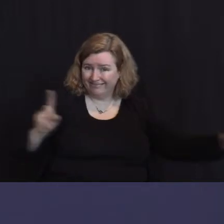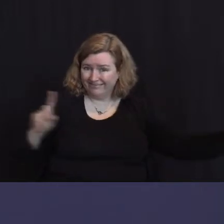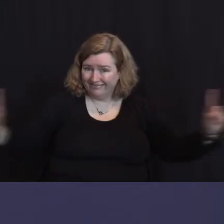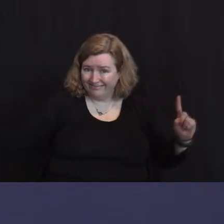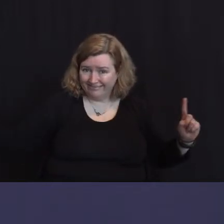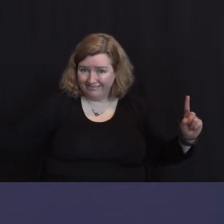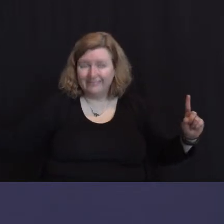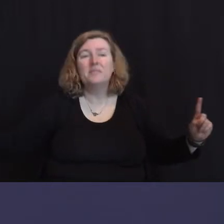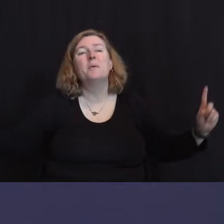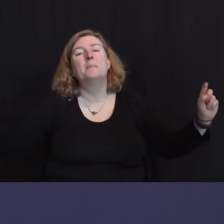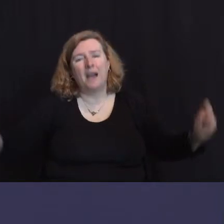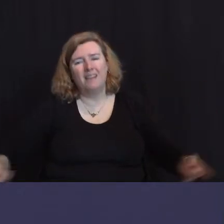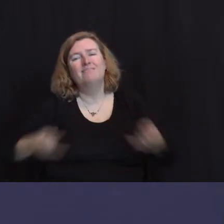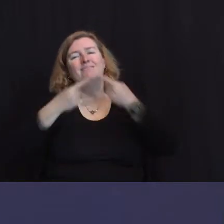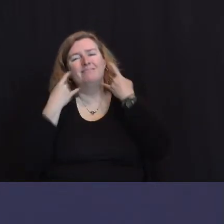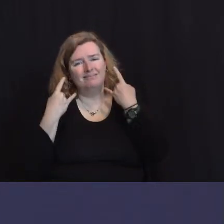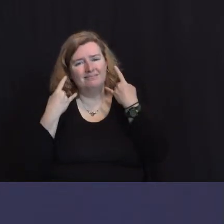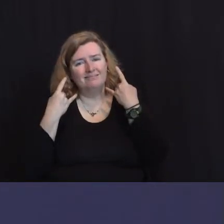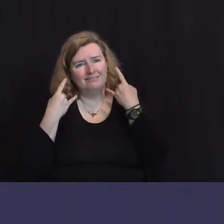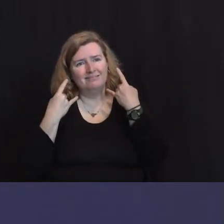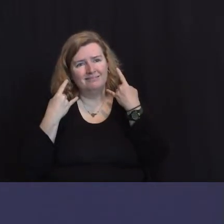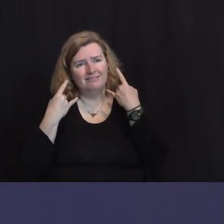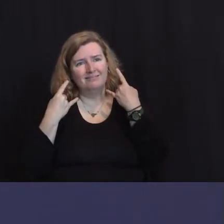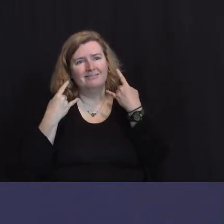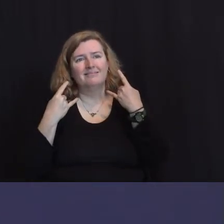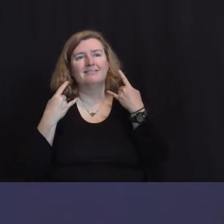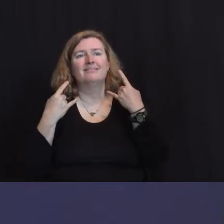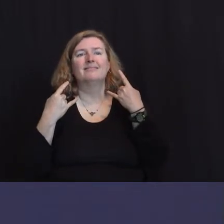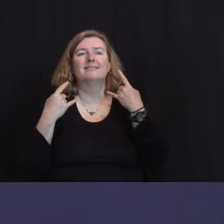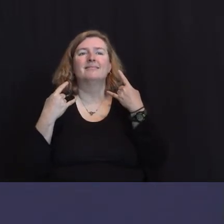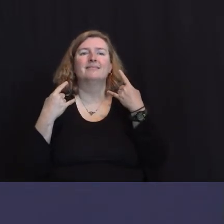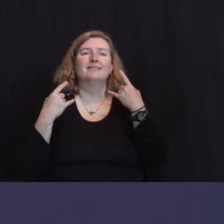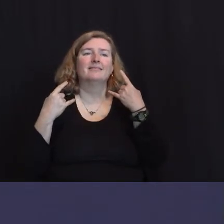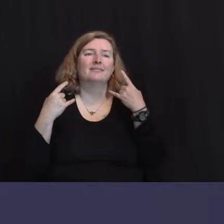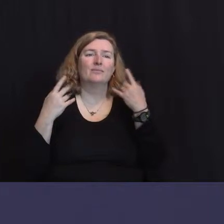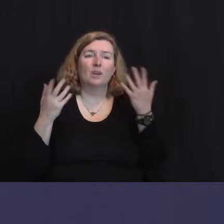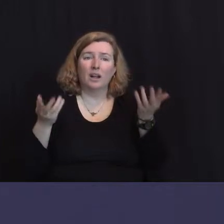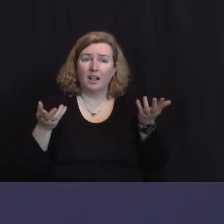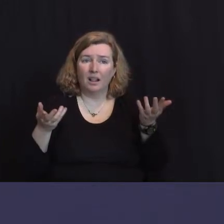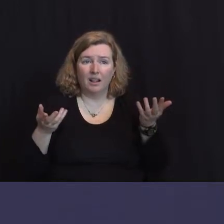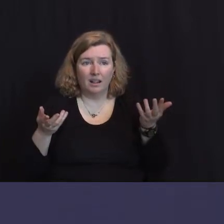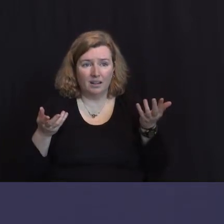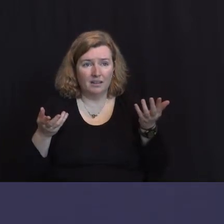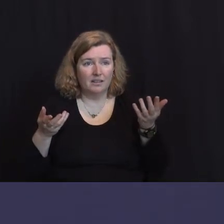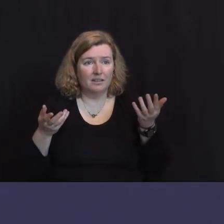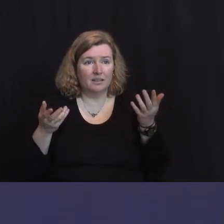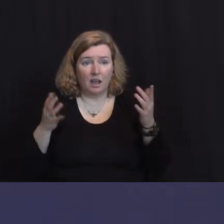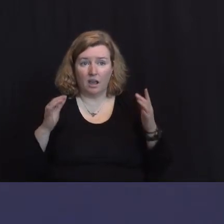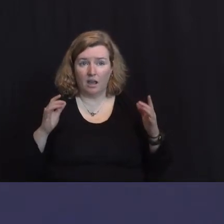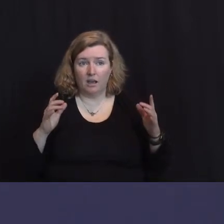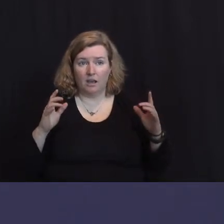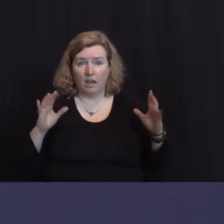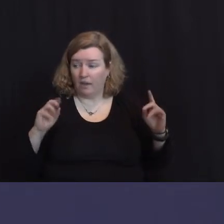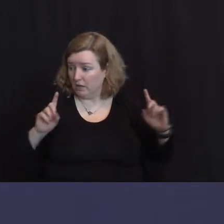wear it. That has been the case from day one, and that does not have any caveat as to whether you're vaccinated or